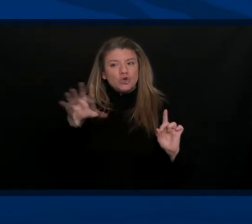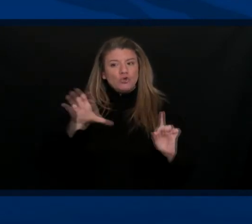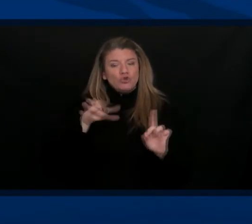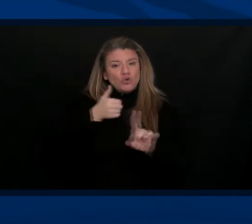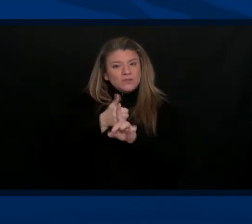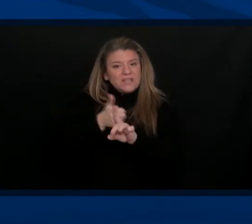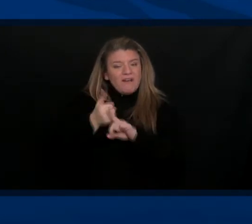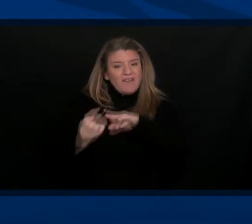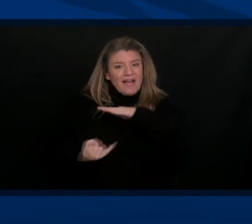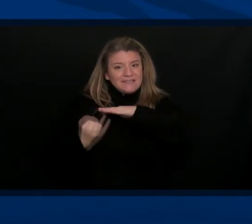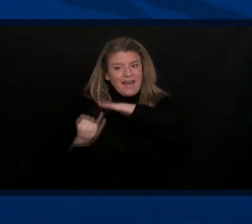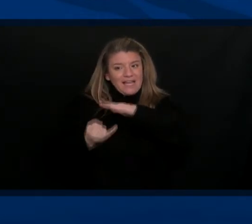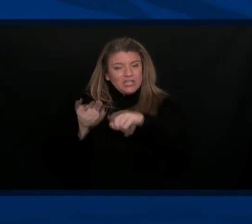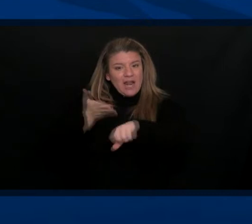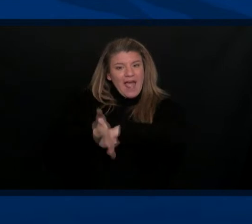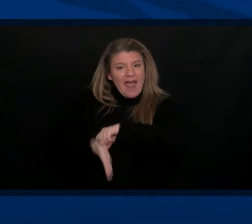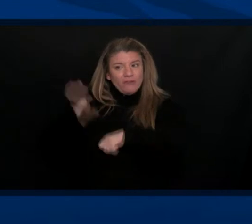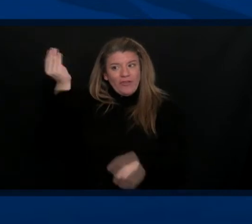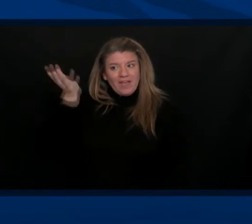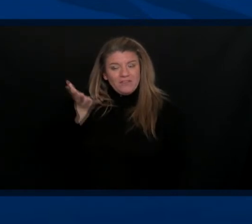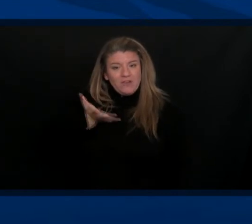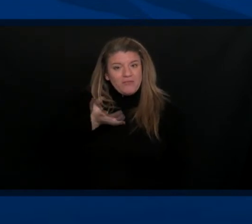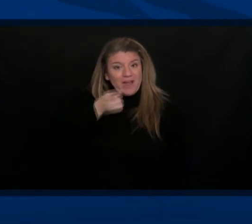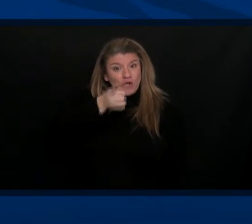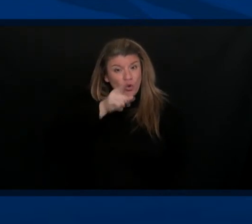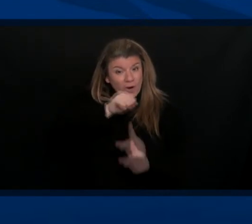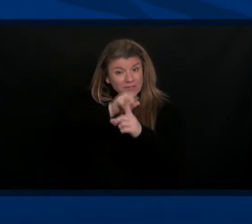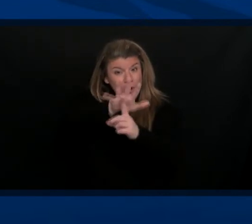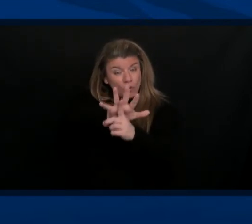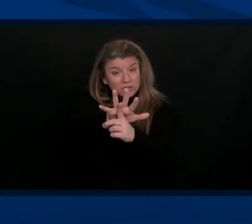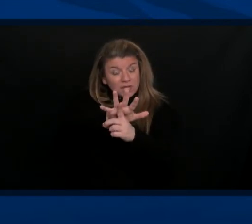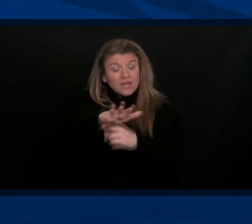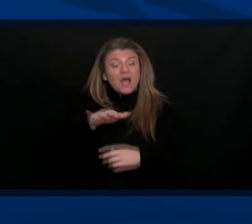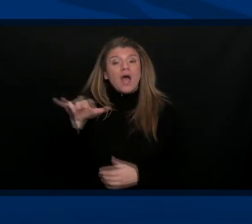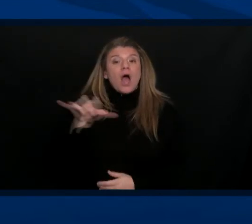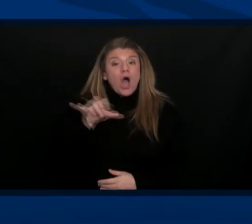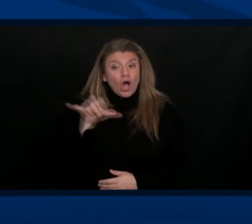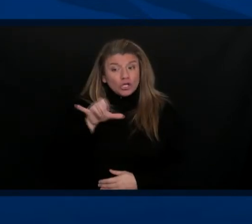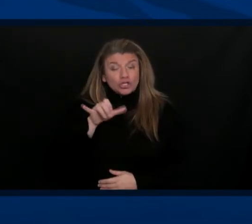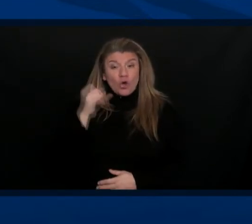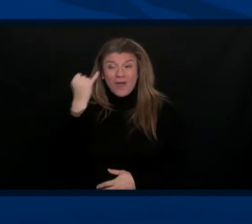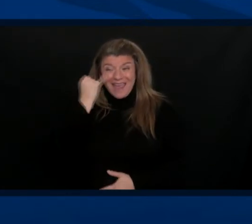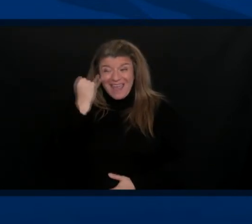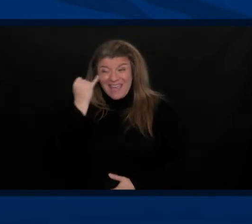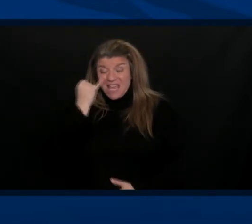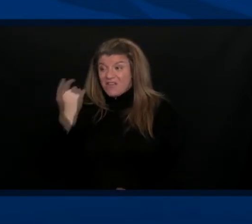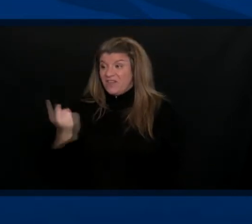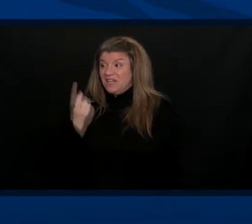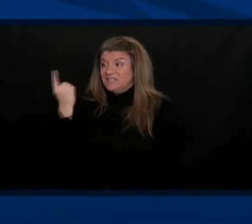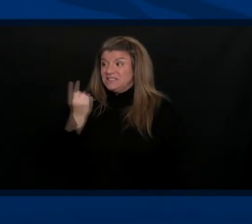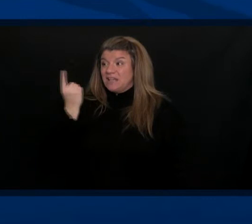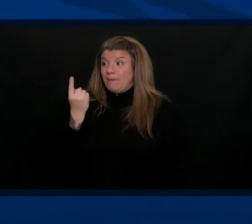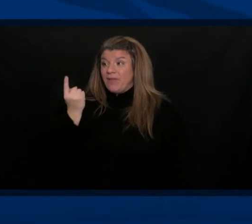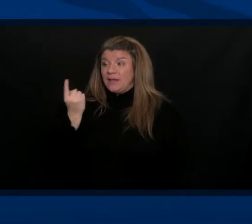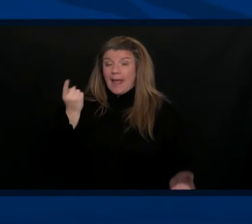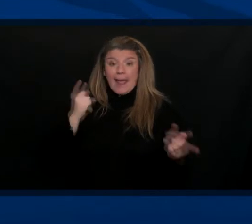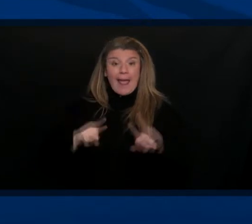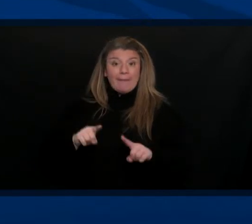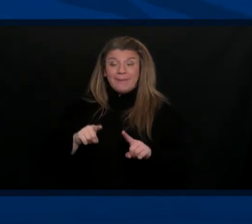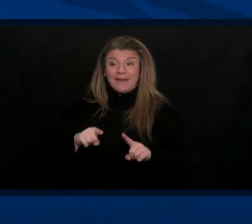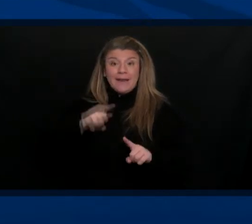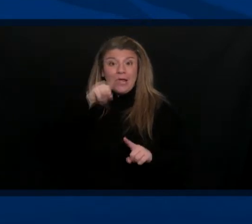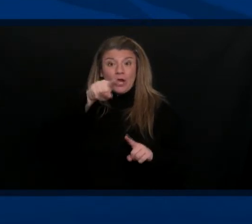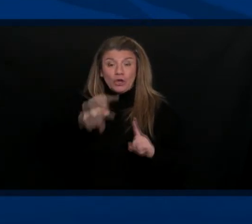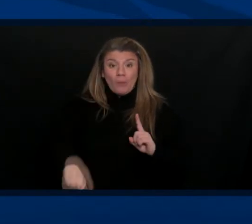self-isolation after you were notified that you had been exposed? And if something had gone awry and you had